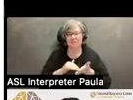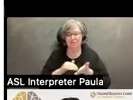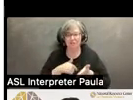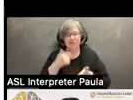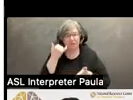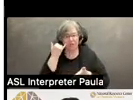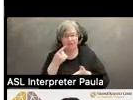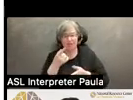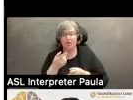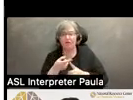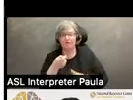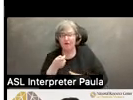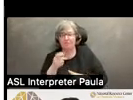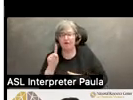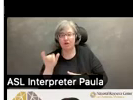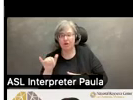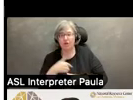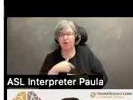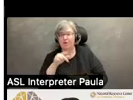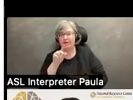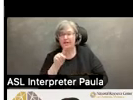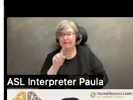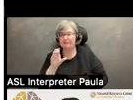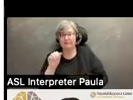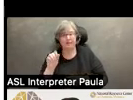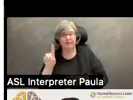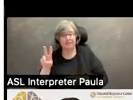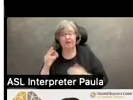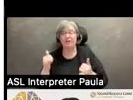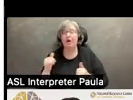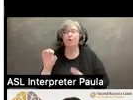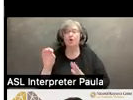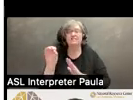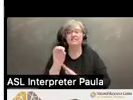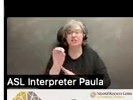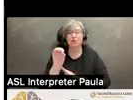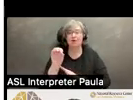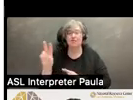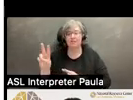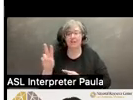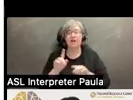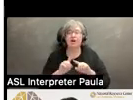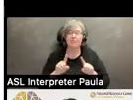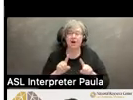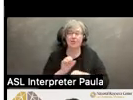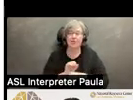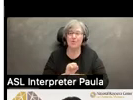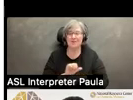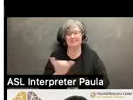from Kentucky, and I refer to us as KCADV, we are now 0V, but the work is still the